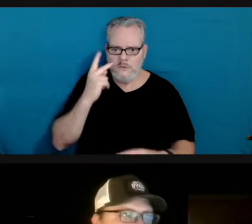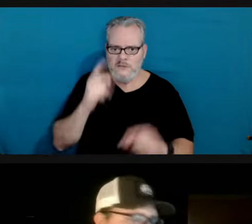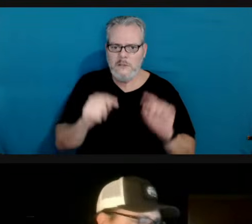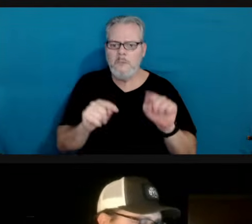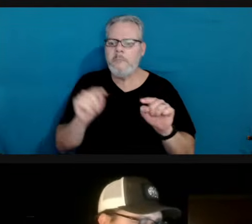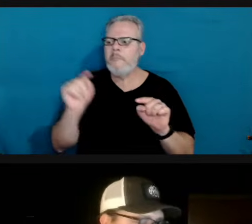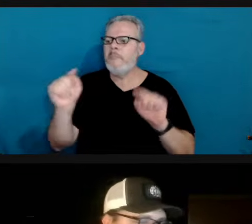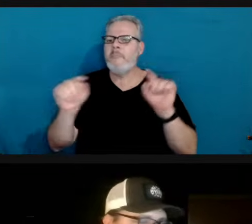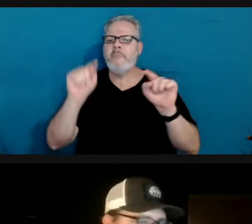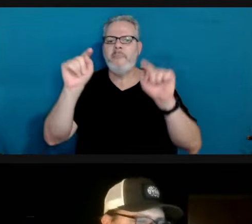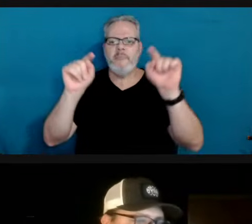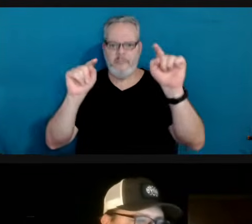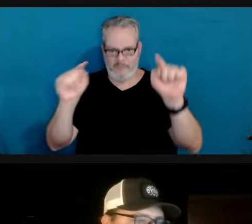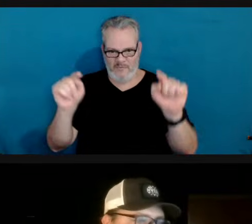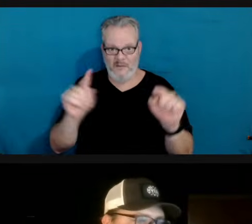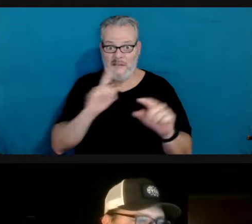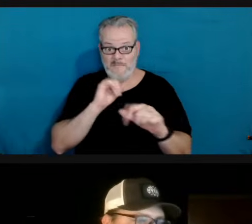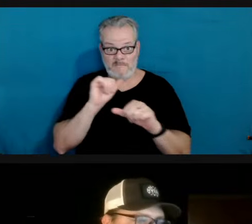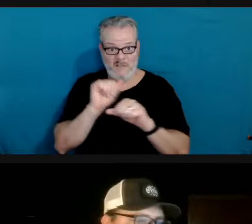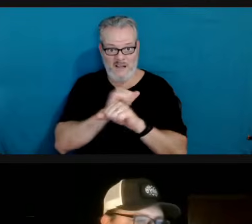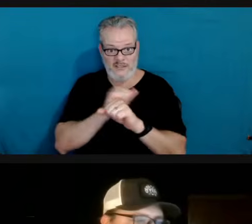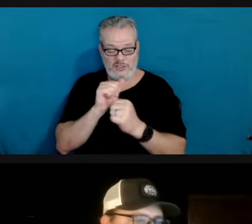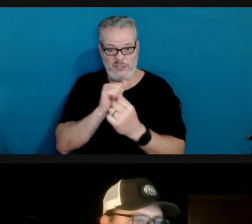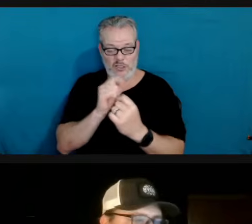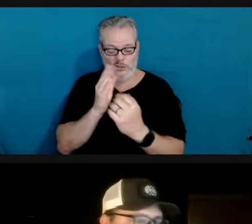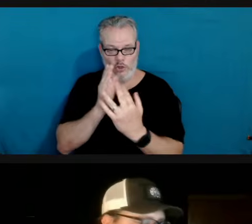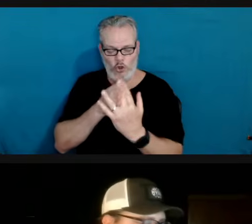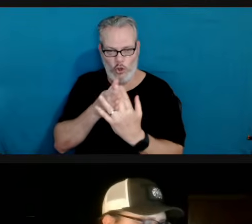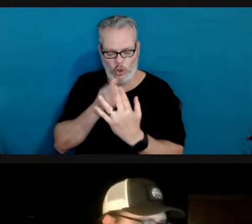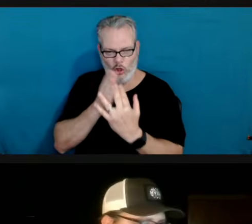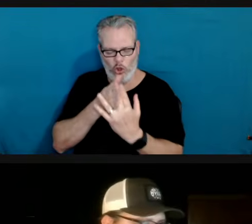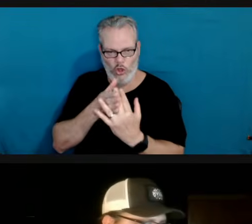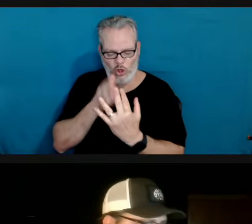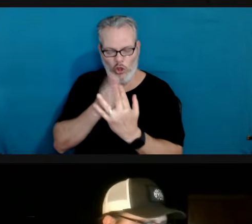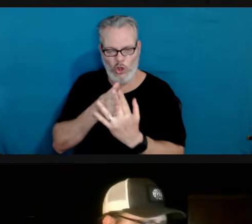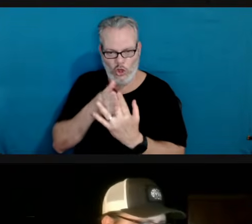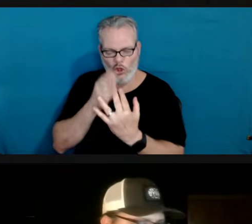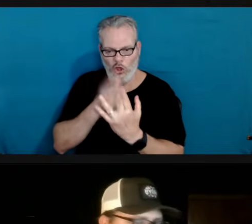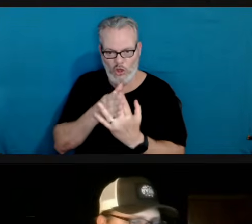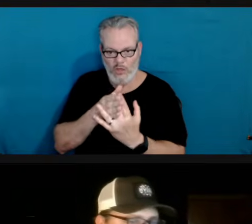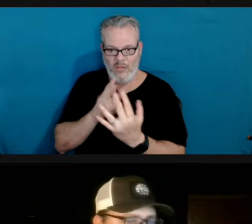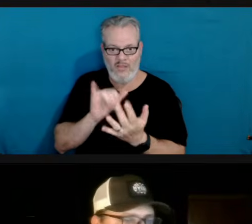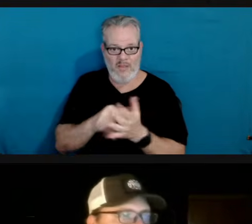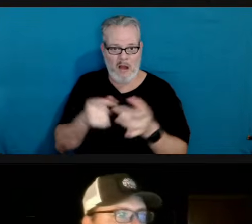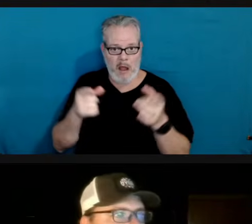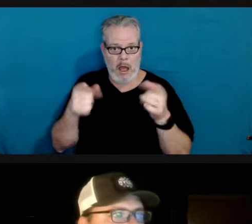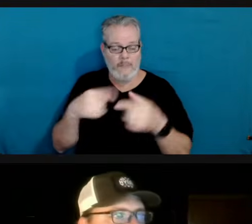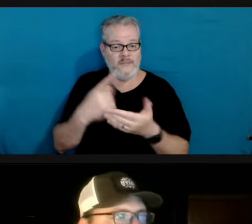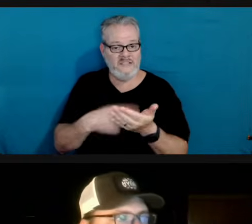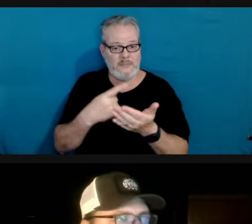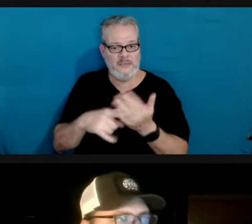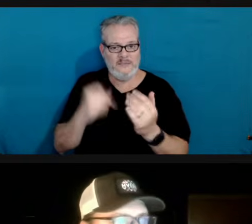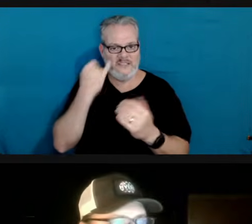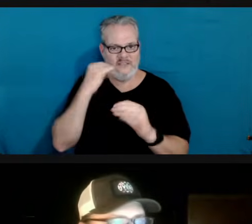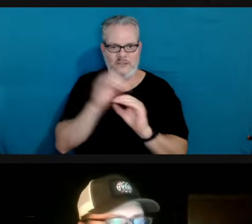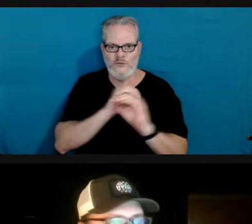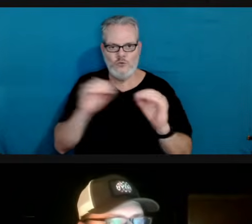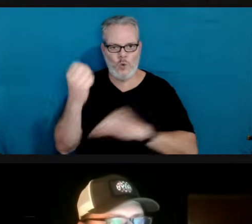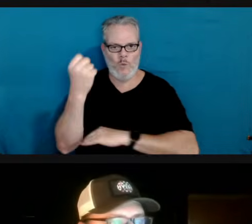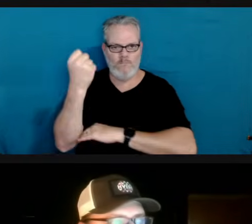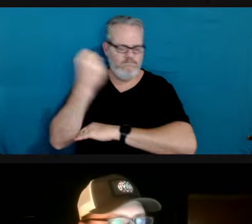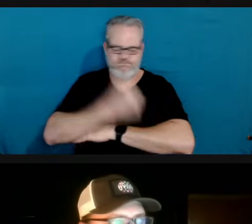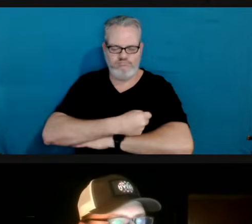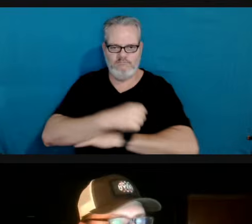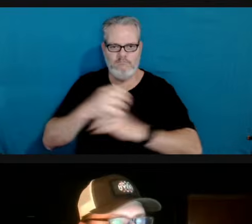data, but actually disrupting the communication infrastructure. So some of that not only has it knocked off power to communities and residences,